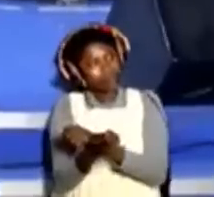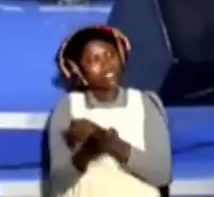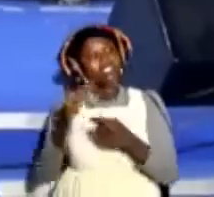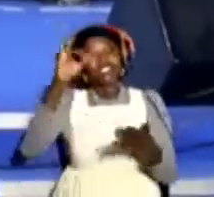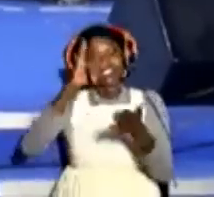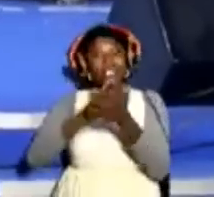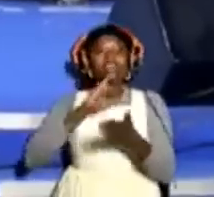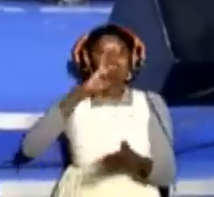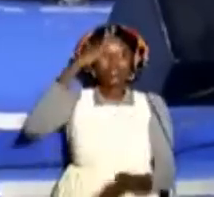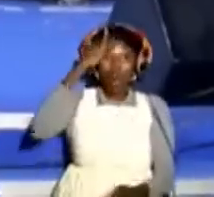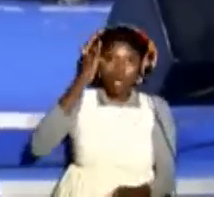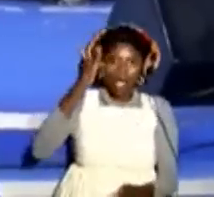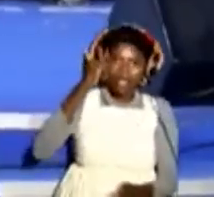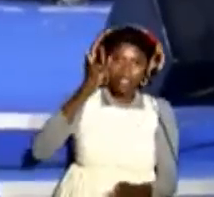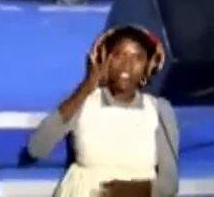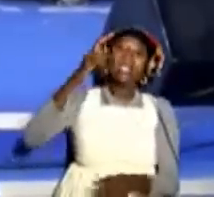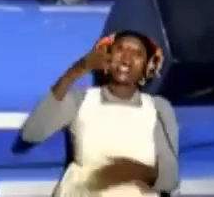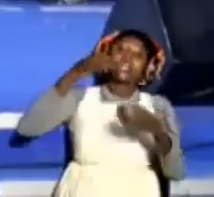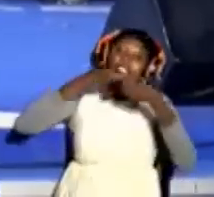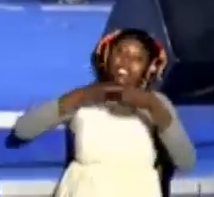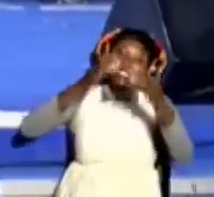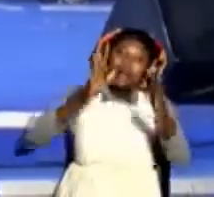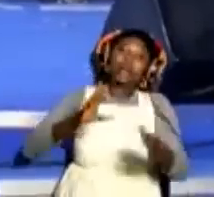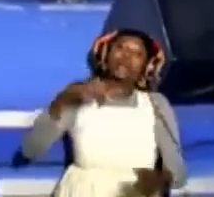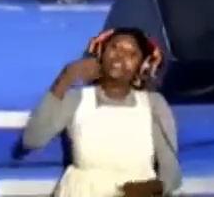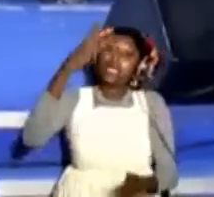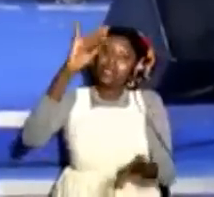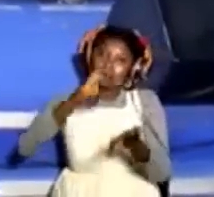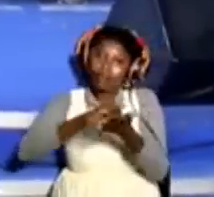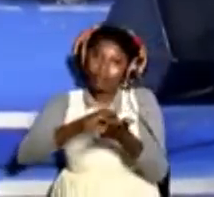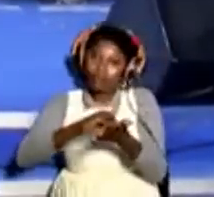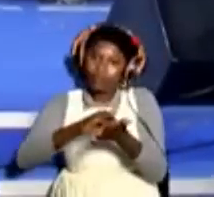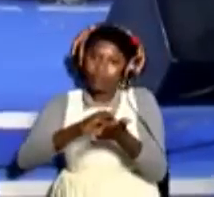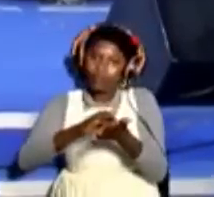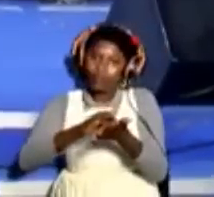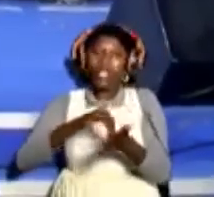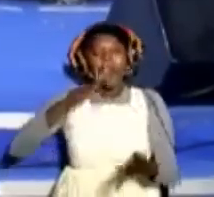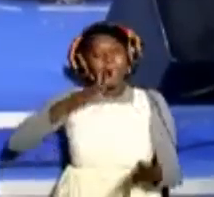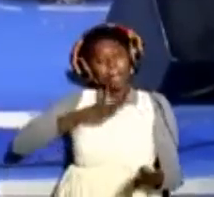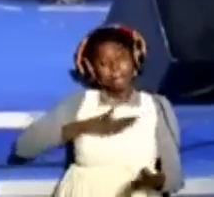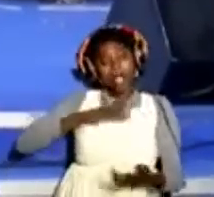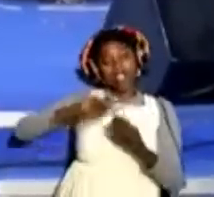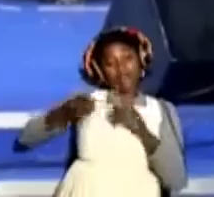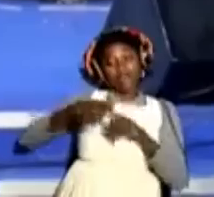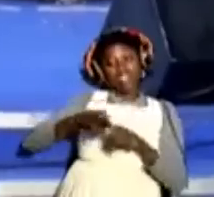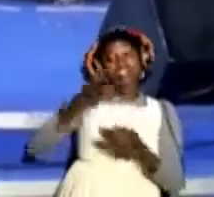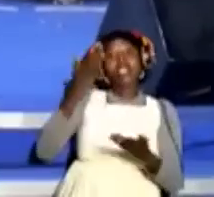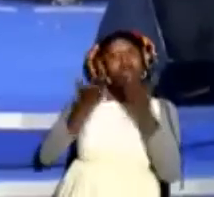And that's why I've also decided that, oh God, my friends may go.